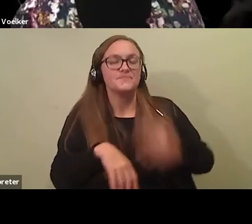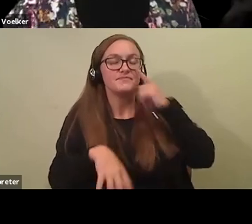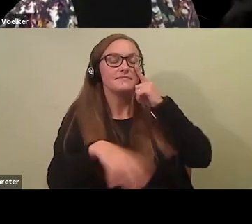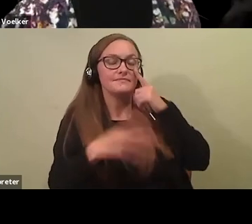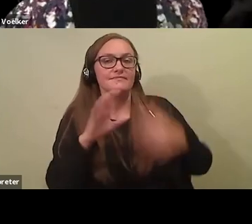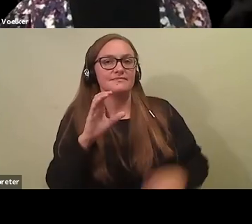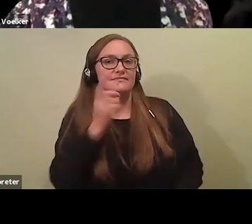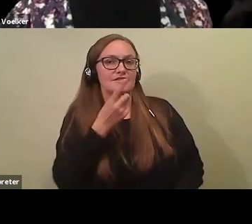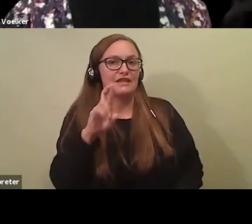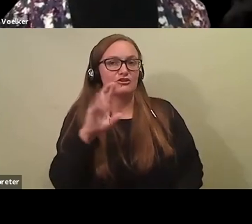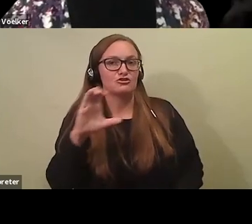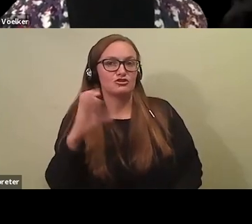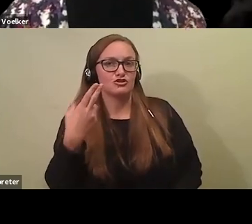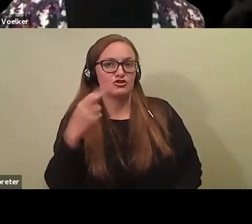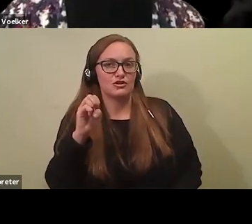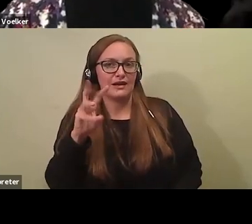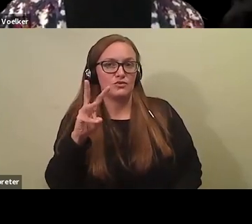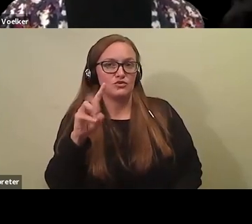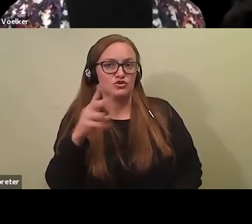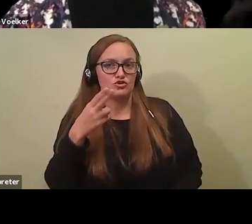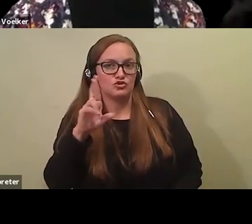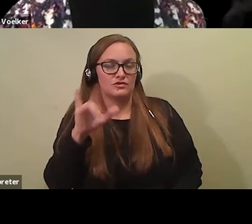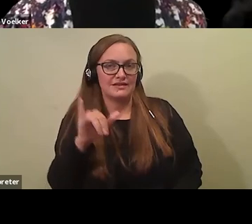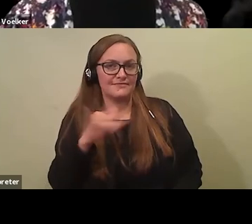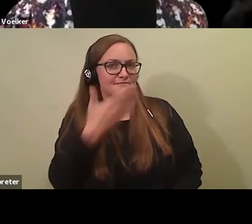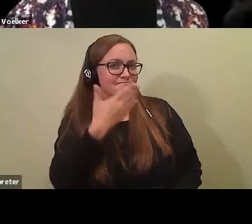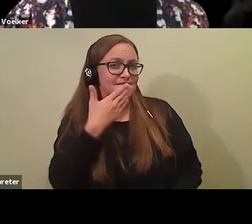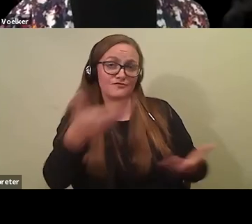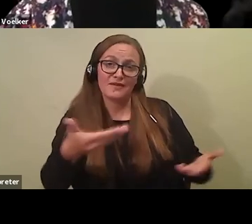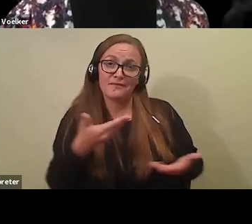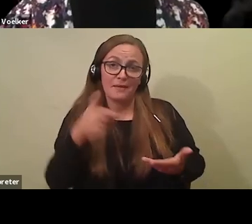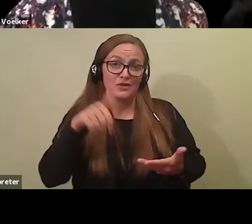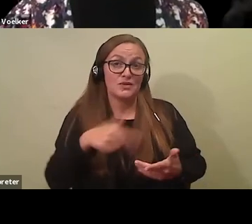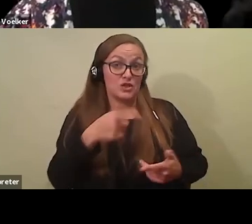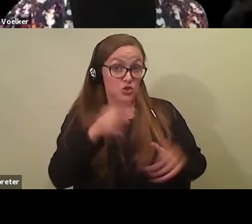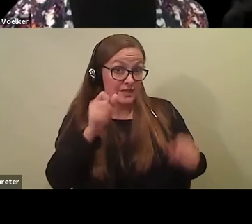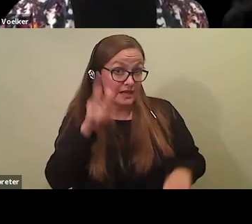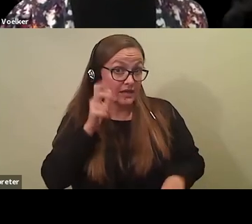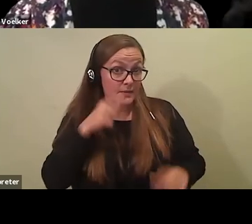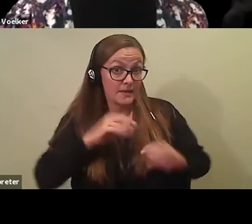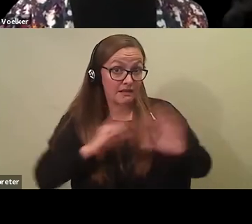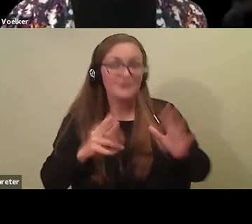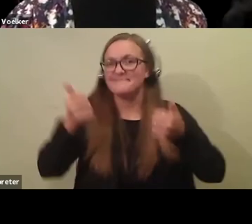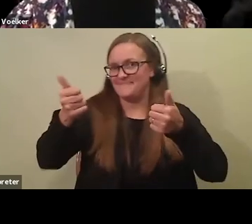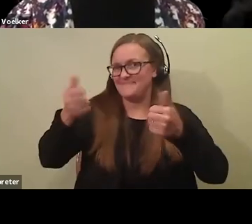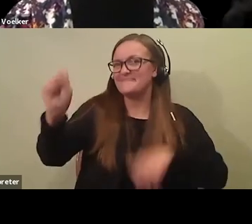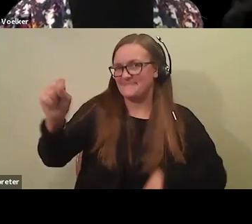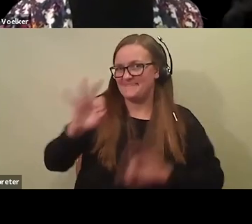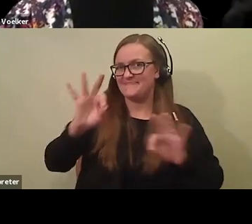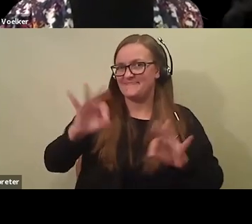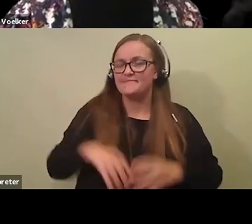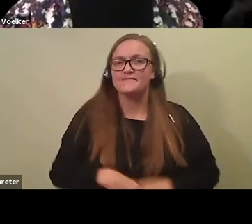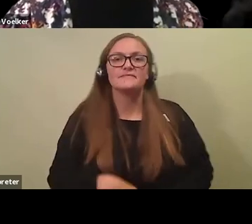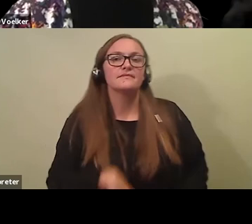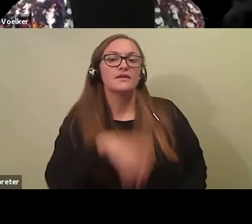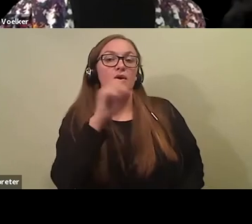Well, thank you so much for inviting me to this very special occasion. Can you hear me clearly all? Yes, perfectly. Cool.